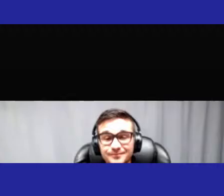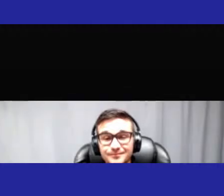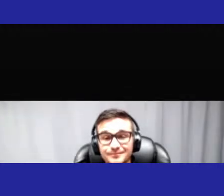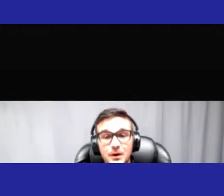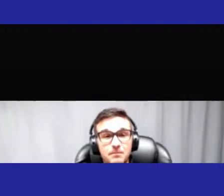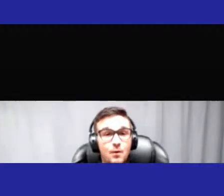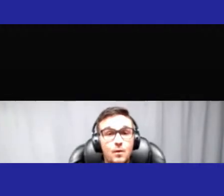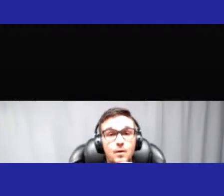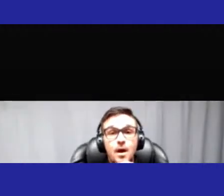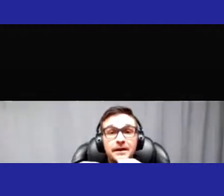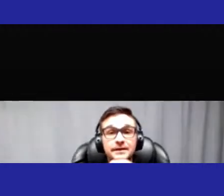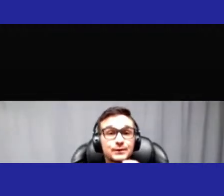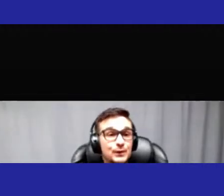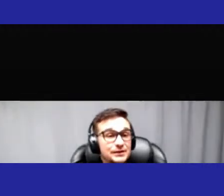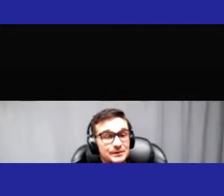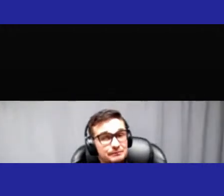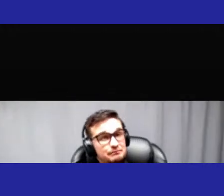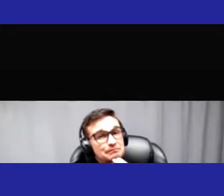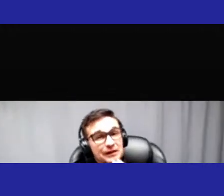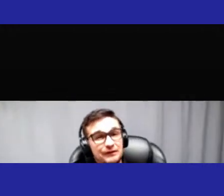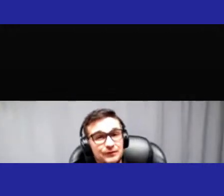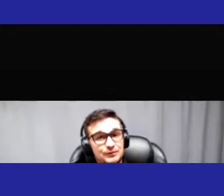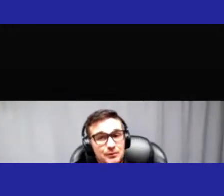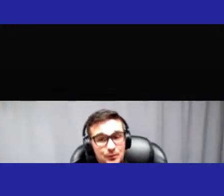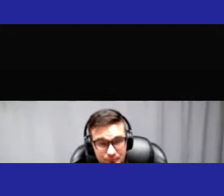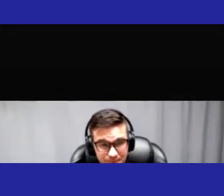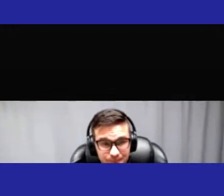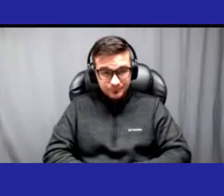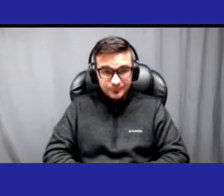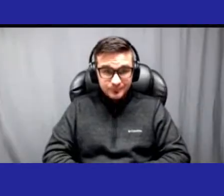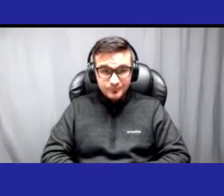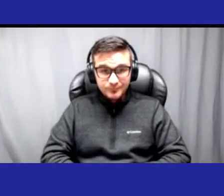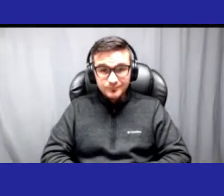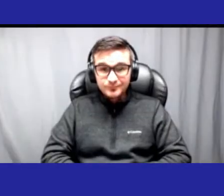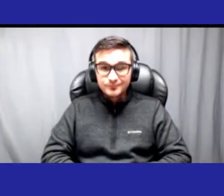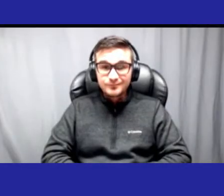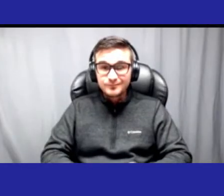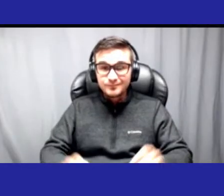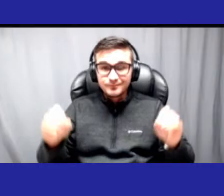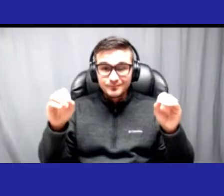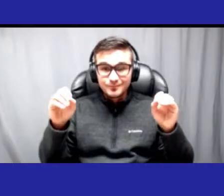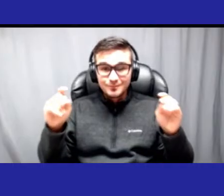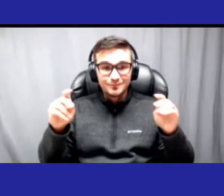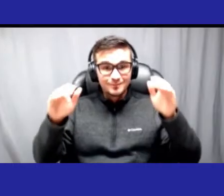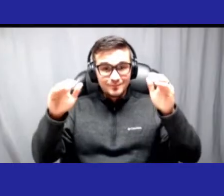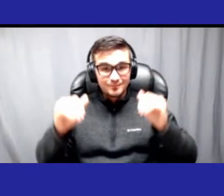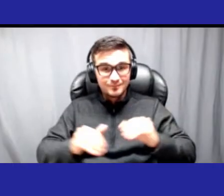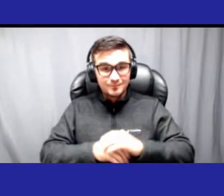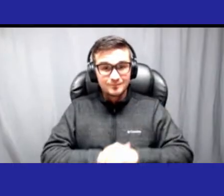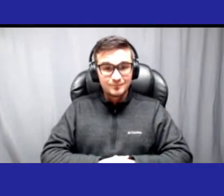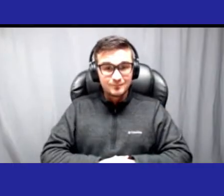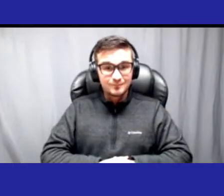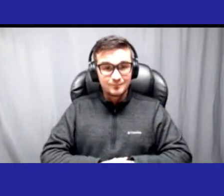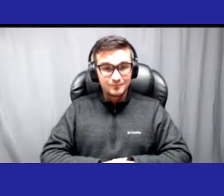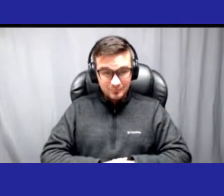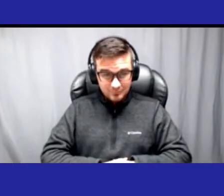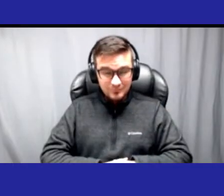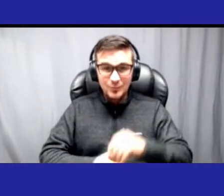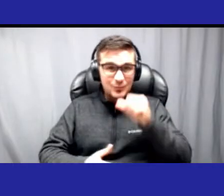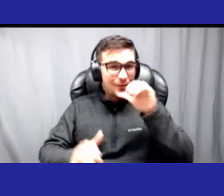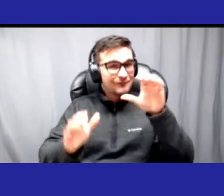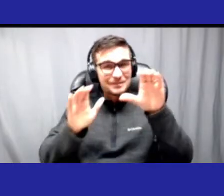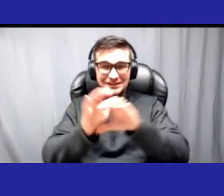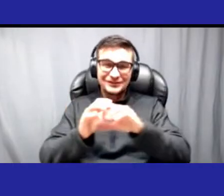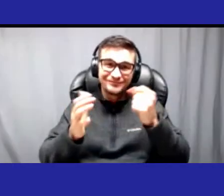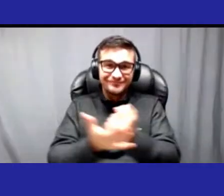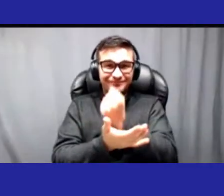fabulous report. Thanks again. All right, Dr. Long. Okay, I don't have the pictures that Natalia had, so it's not going to be quite as exciting, but we